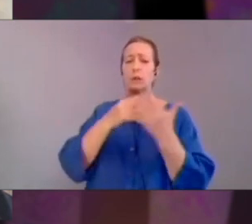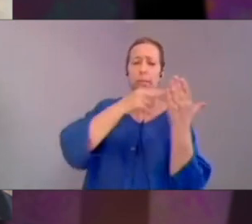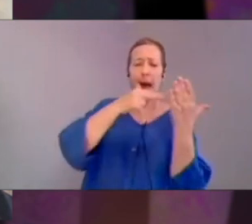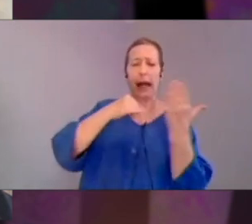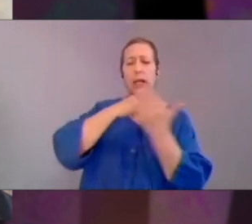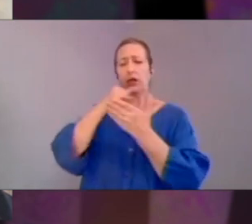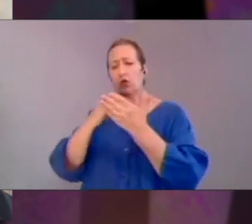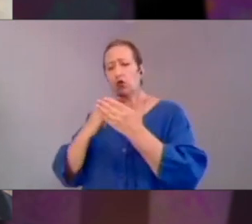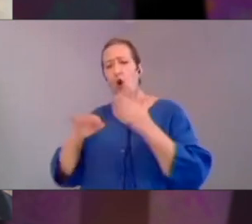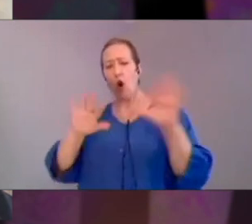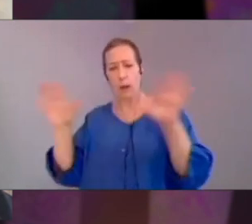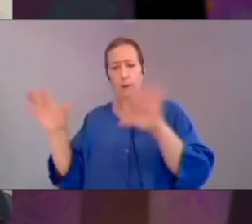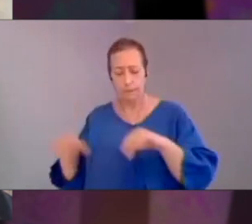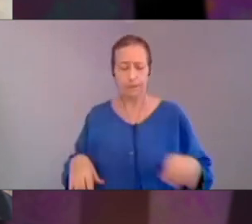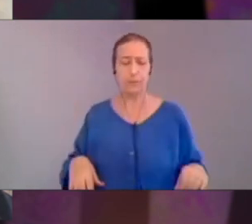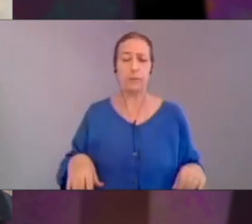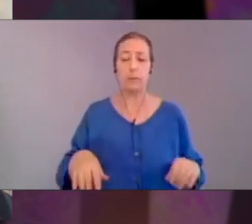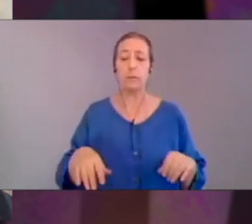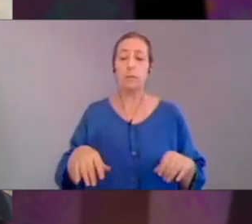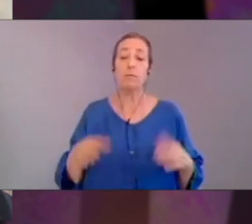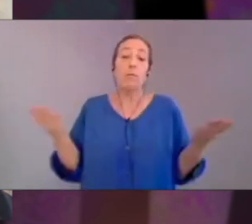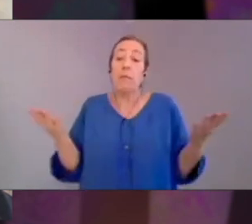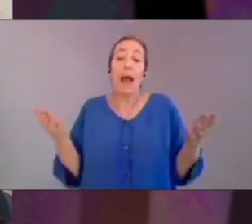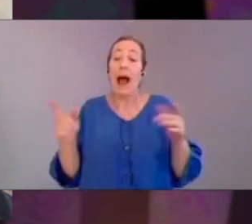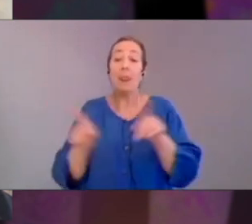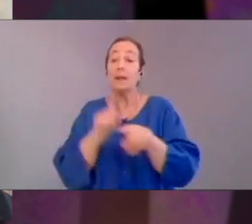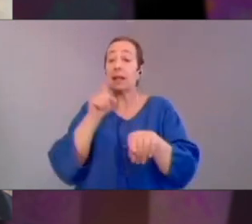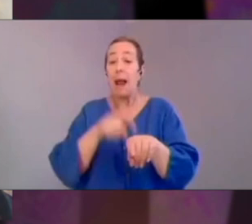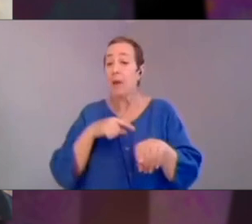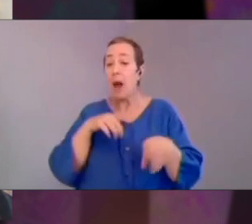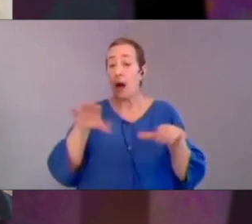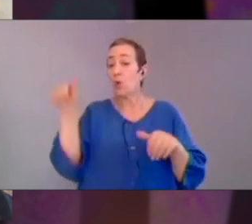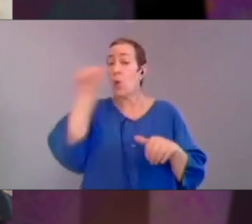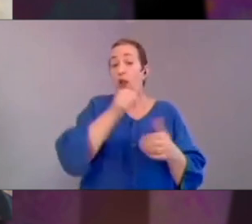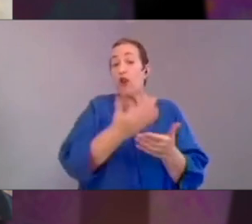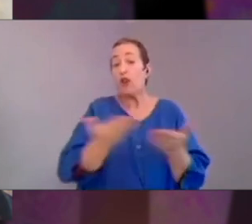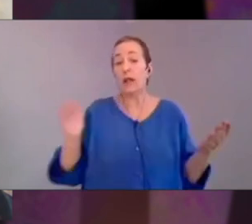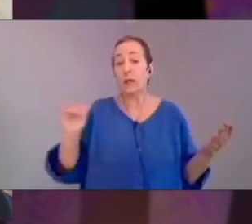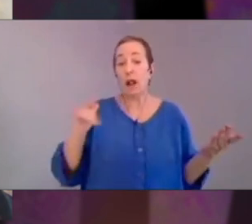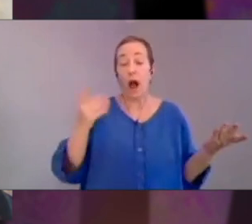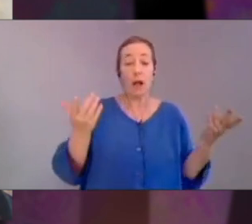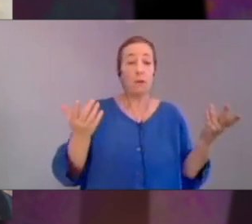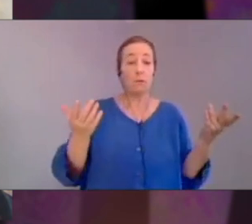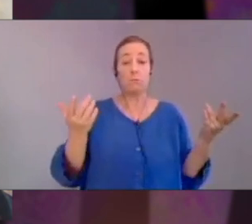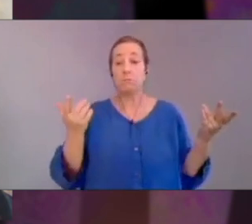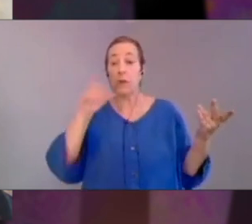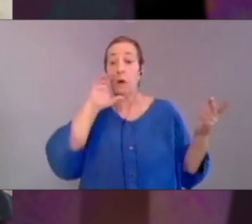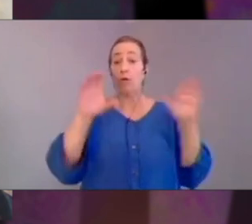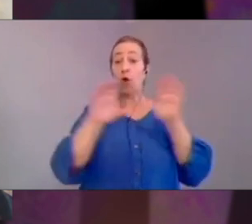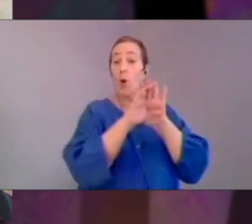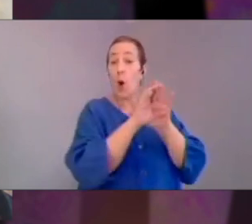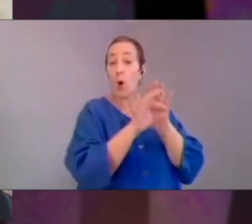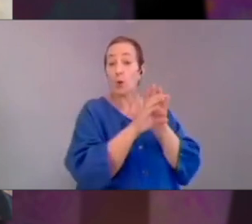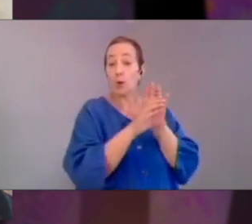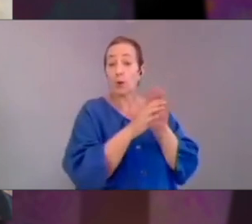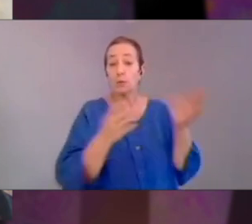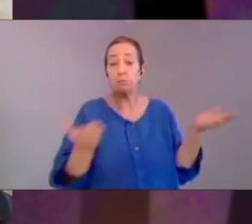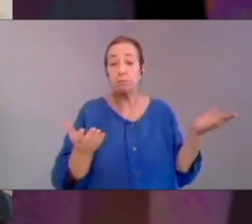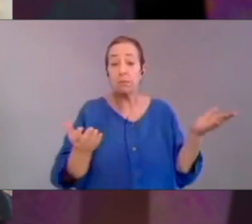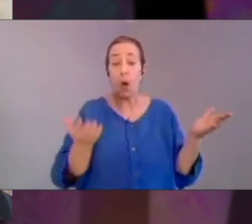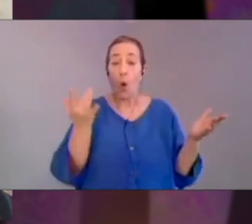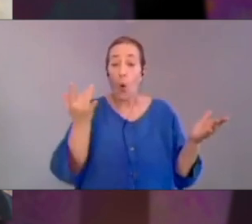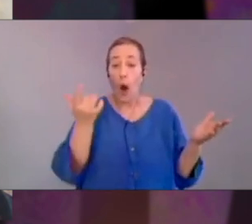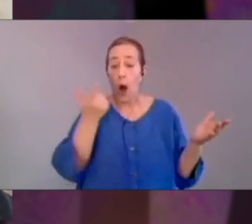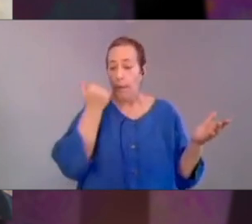stuff. But you know, some of my best known projects have been photo projects because that's what the groups I